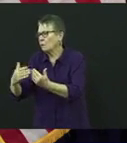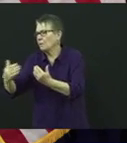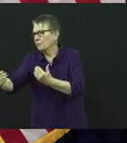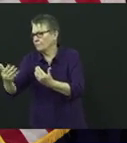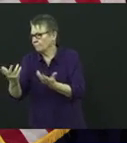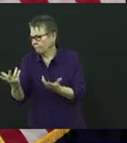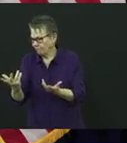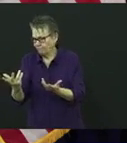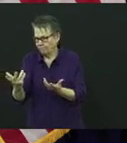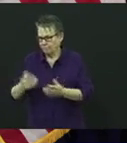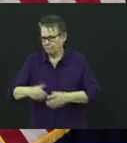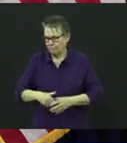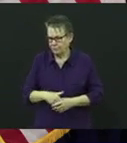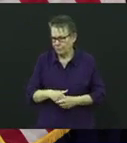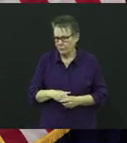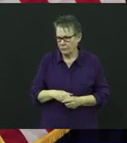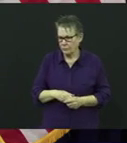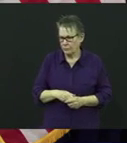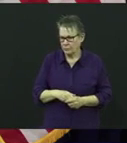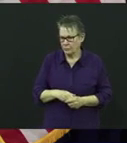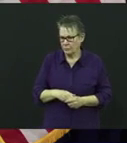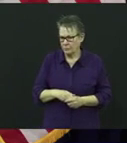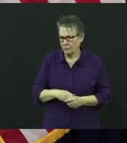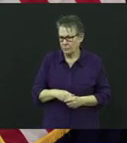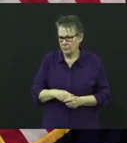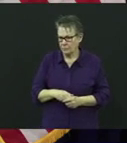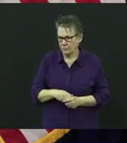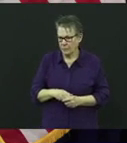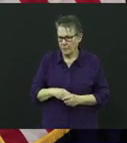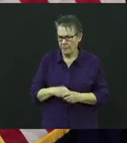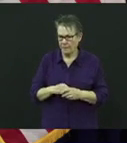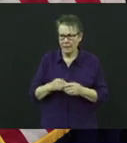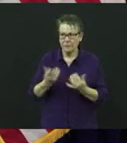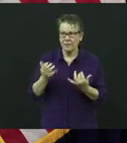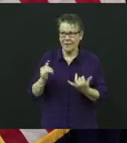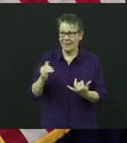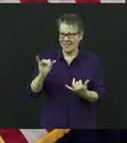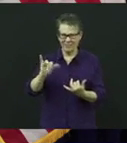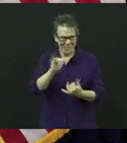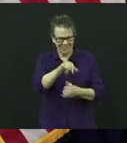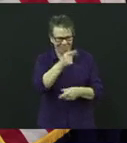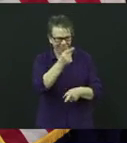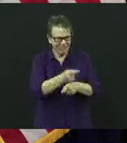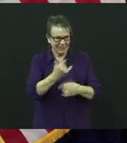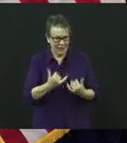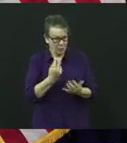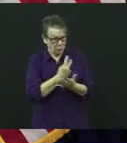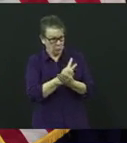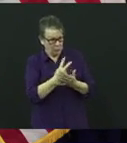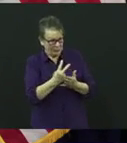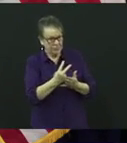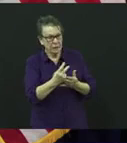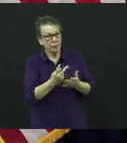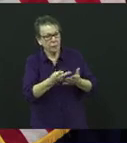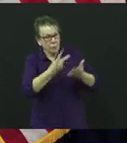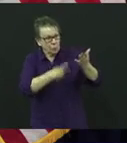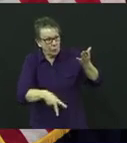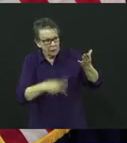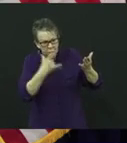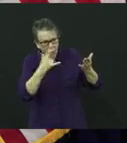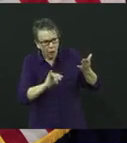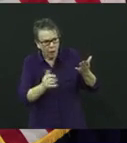and then, because we just don't know. I, as a non-expert, would say that. I want to also, may